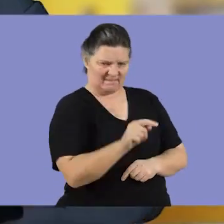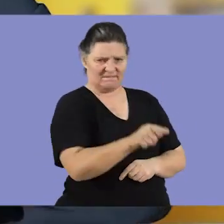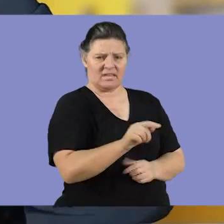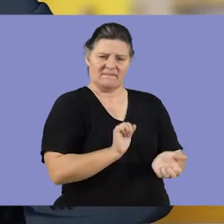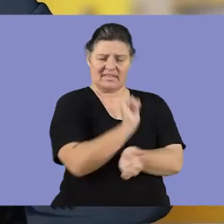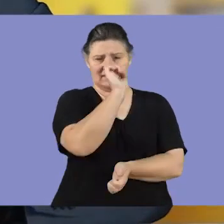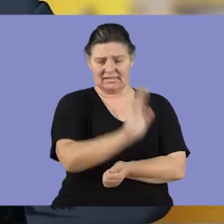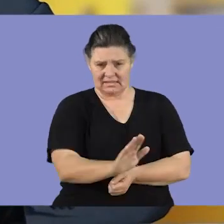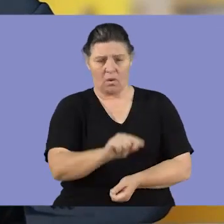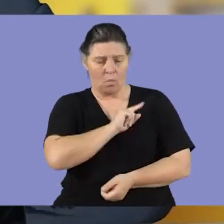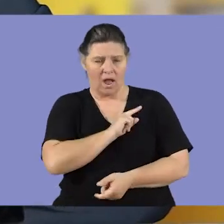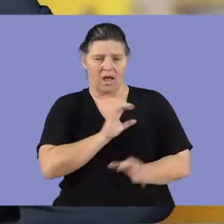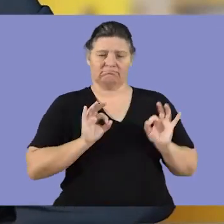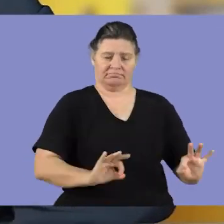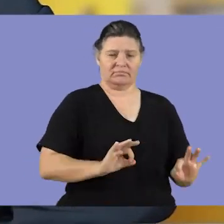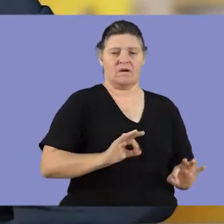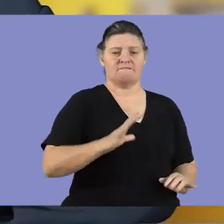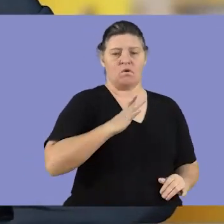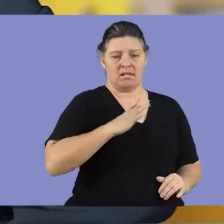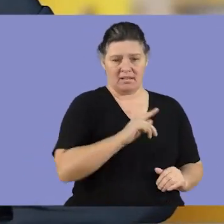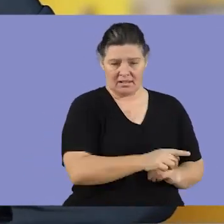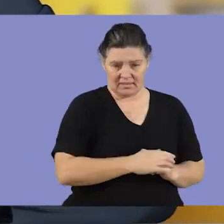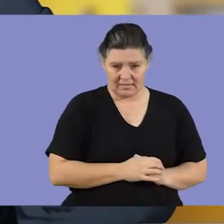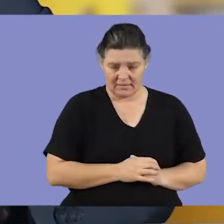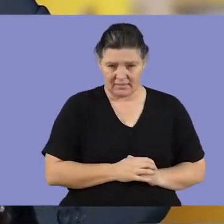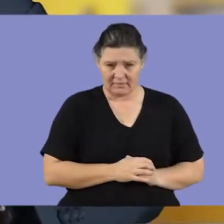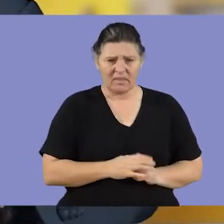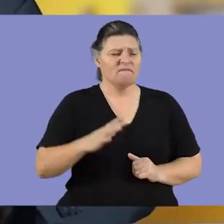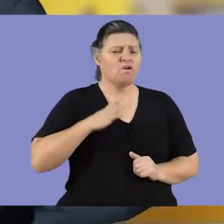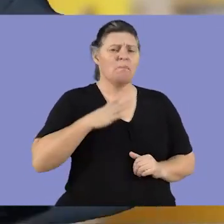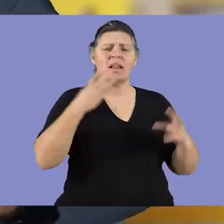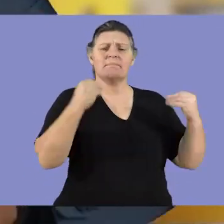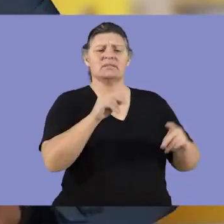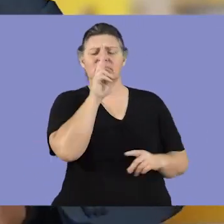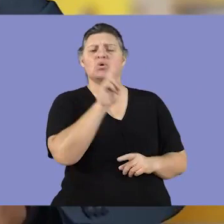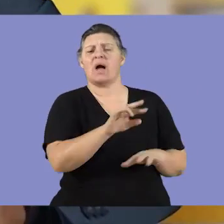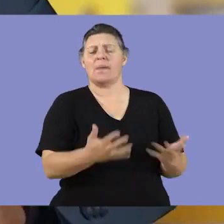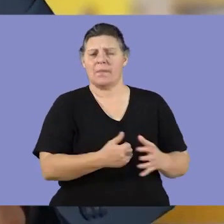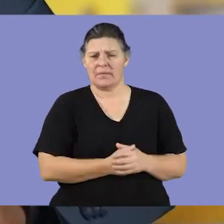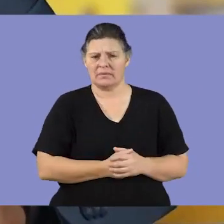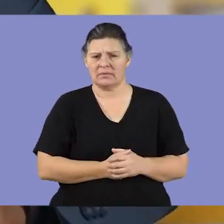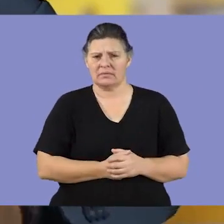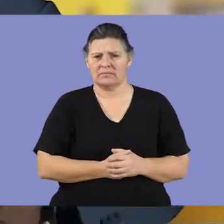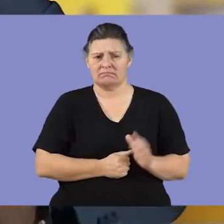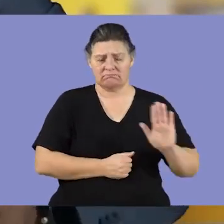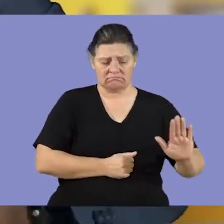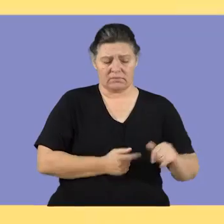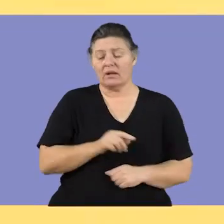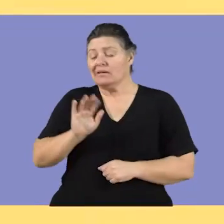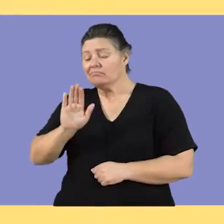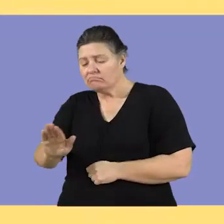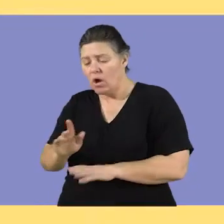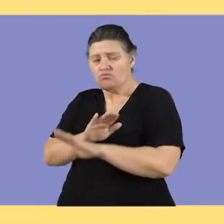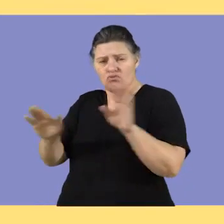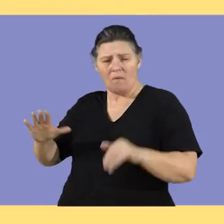You must have that if we're talking of formal businesses. How then will an informal business look like? It will